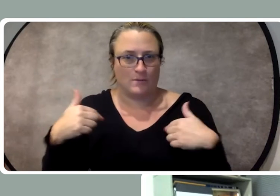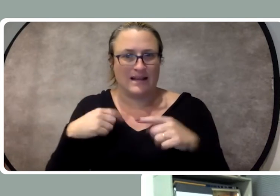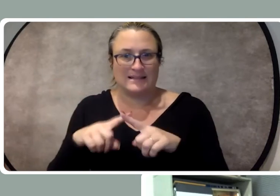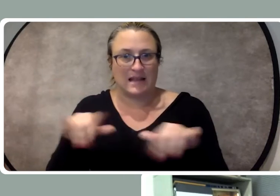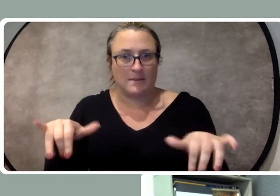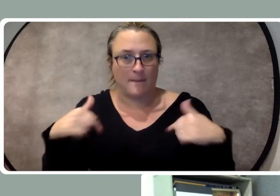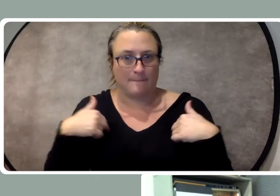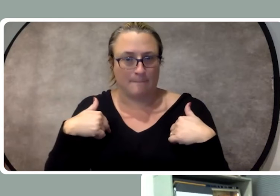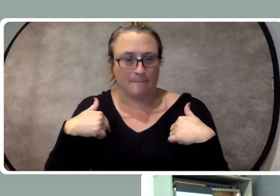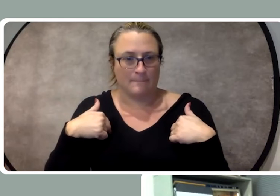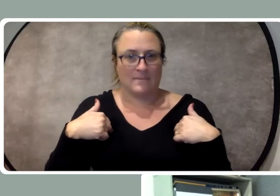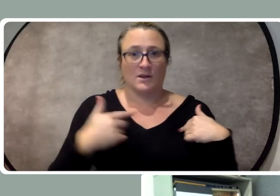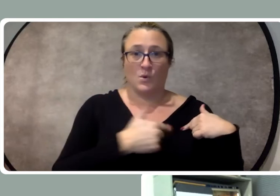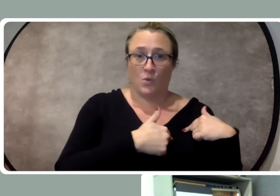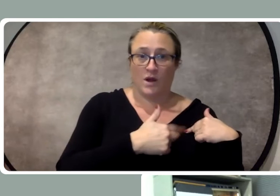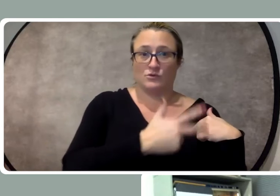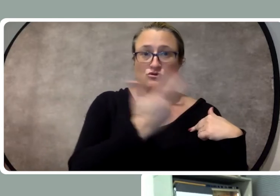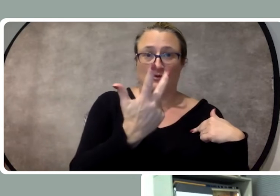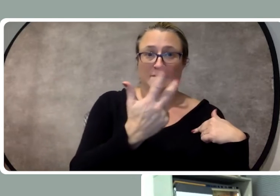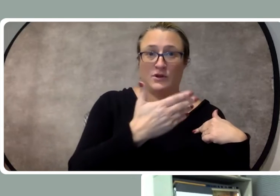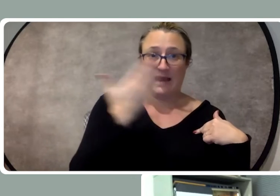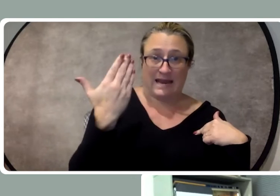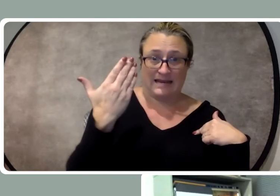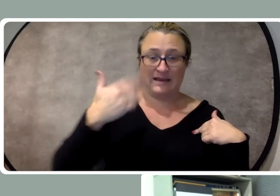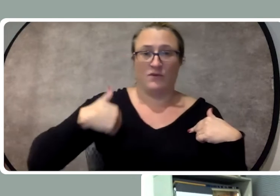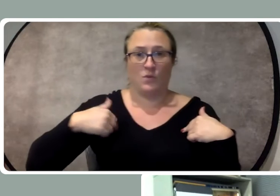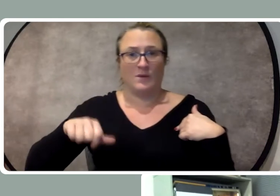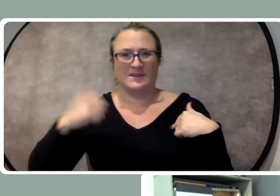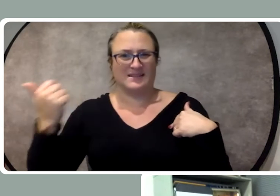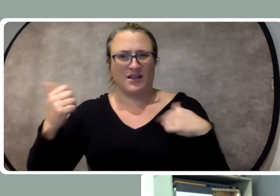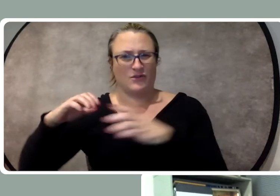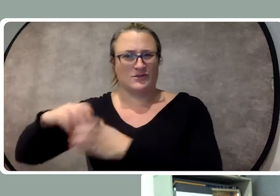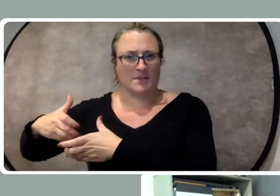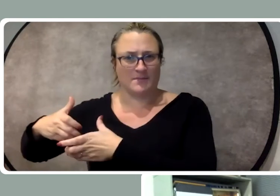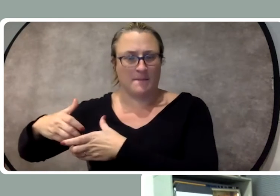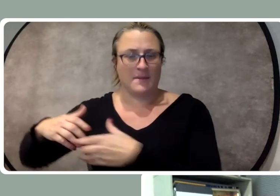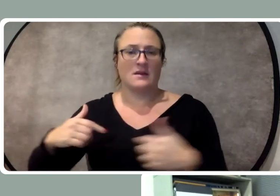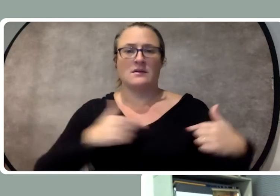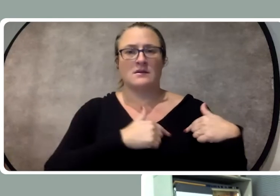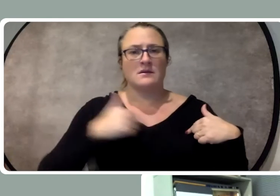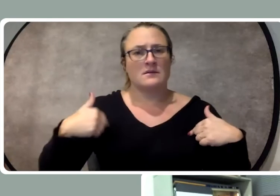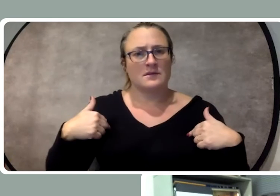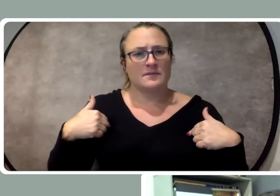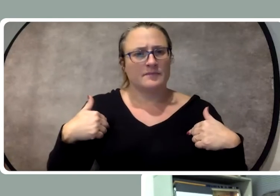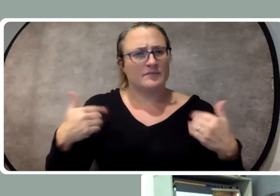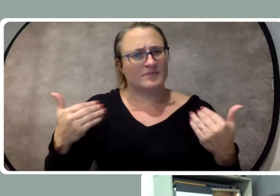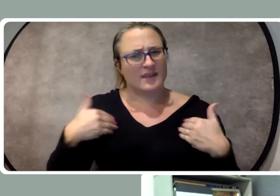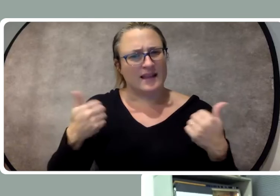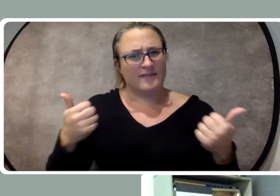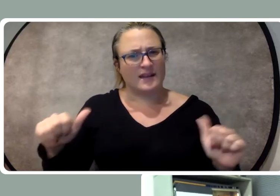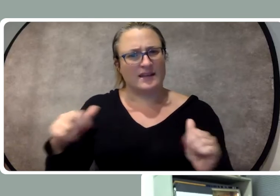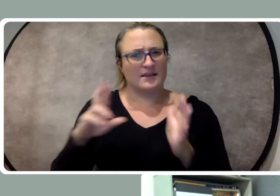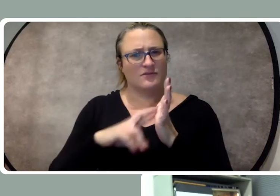time. One was triple negative and one was another subtype, HER2. Is there any research